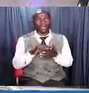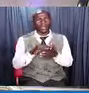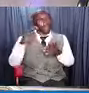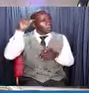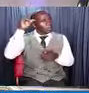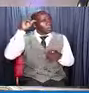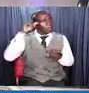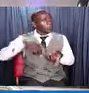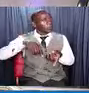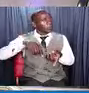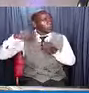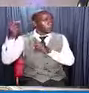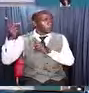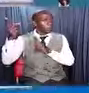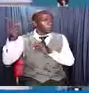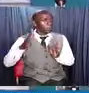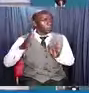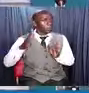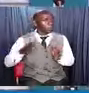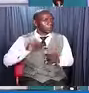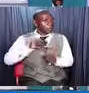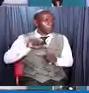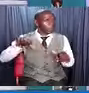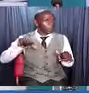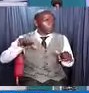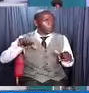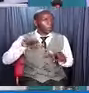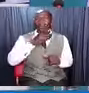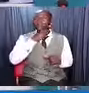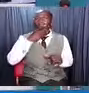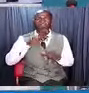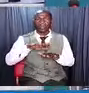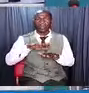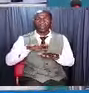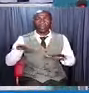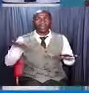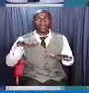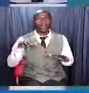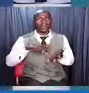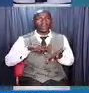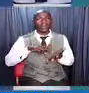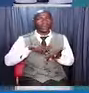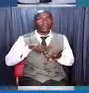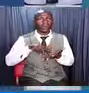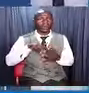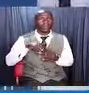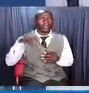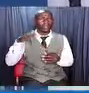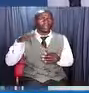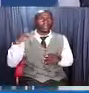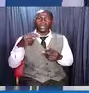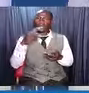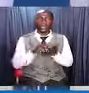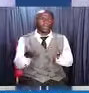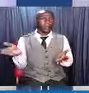that of God. When a devil gets out of someone and goes wherever there is no water and walks and walks,